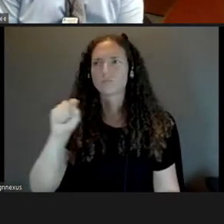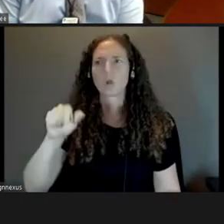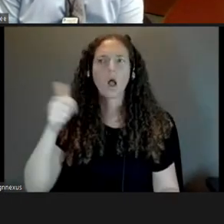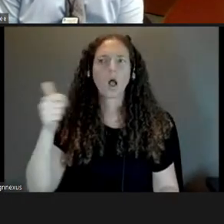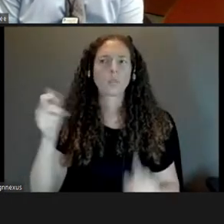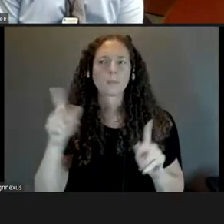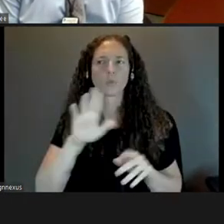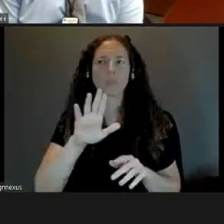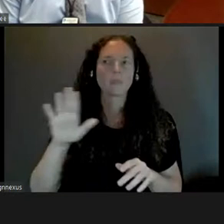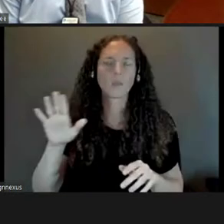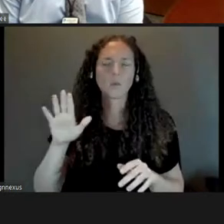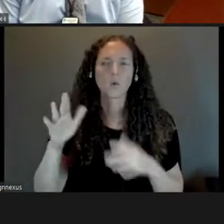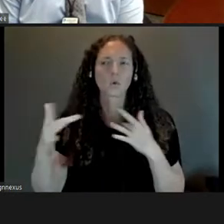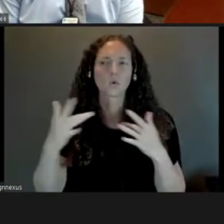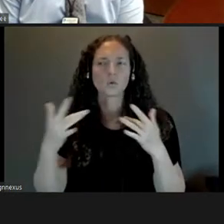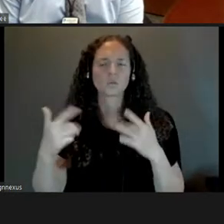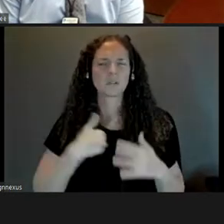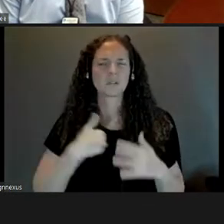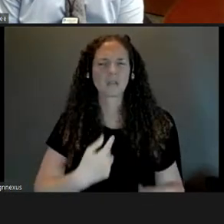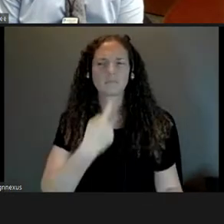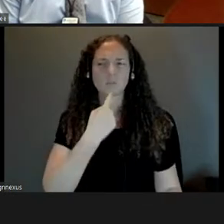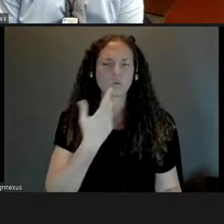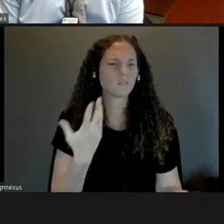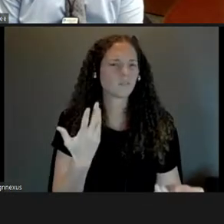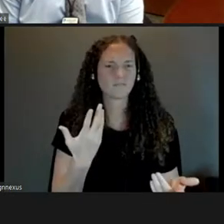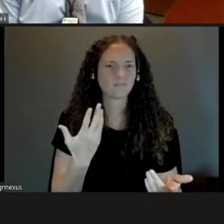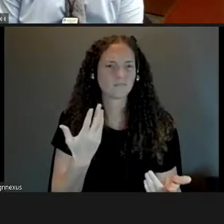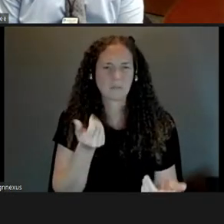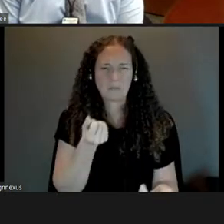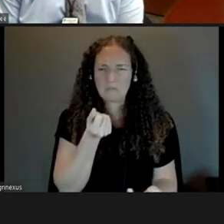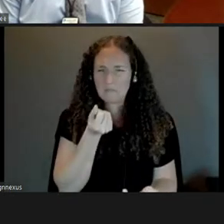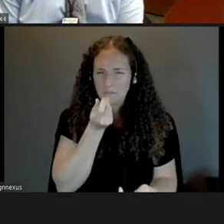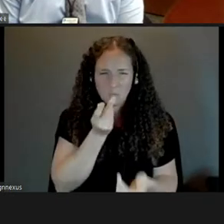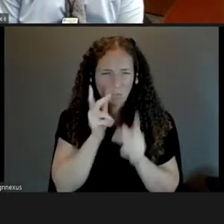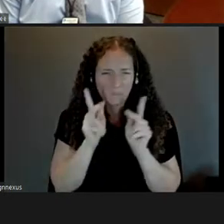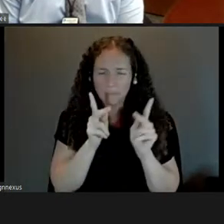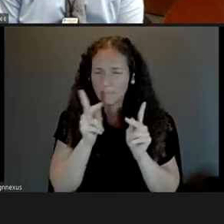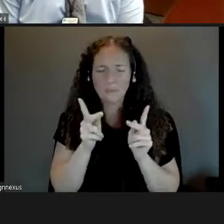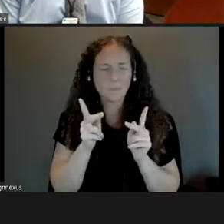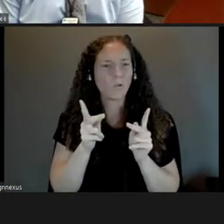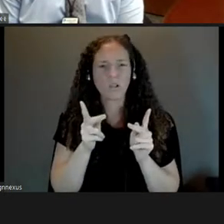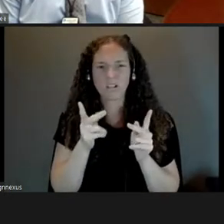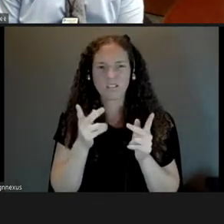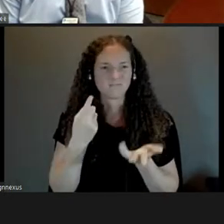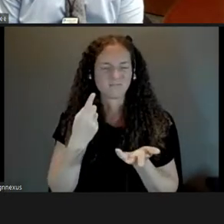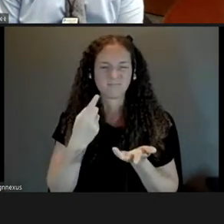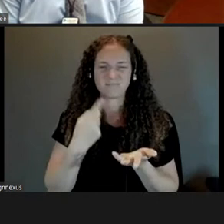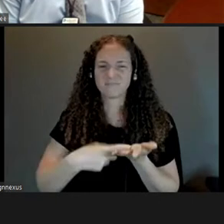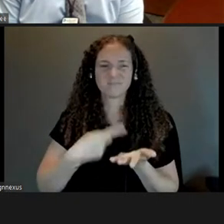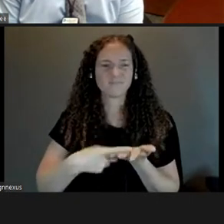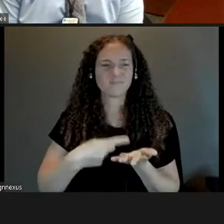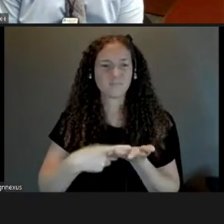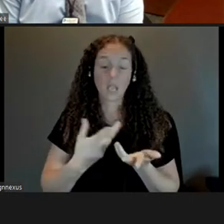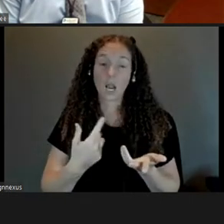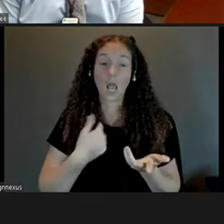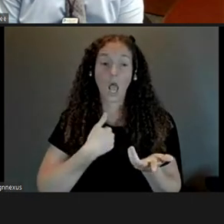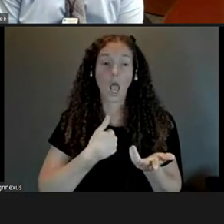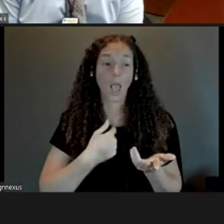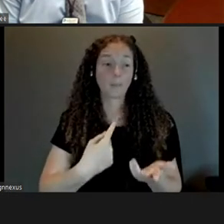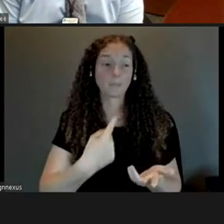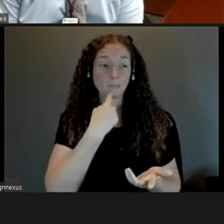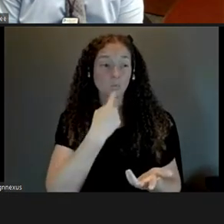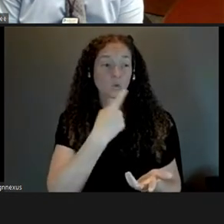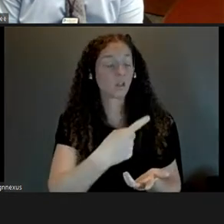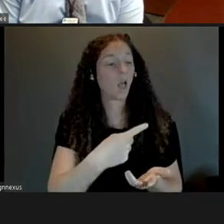also disappointed that very few people spoke, but I'm a little disappointed that the elected official, she's not